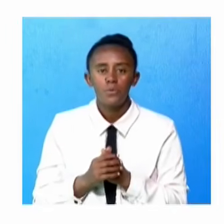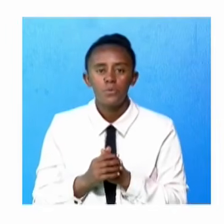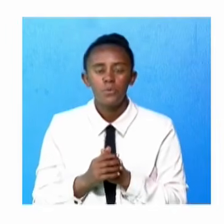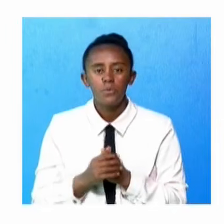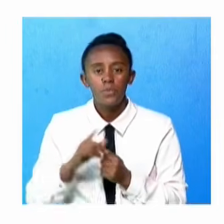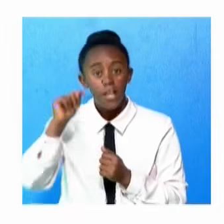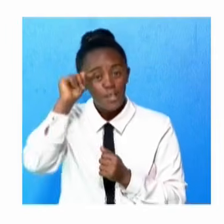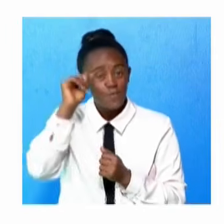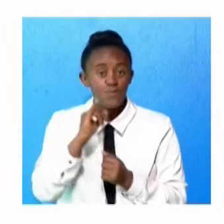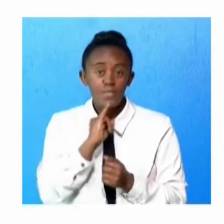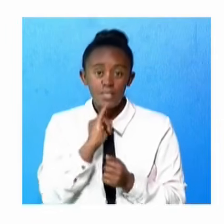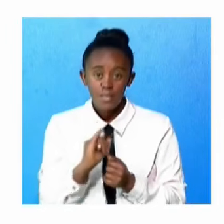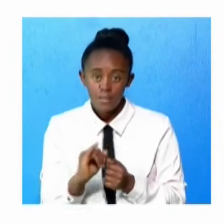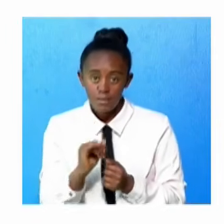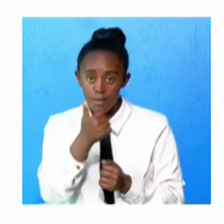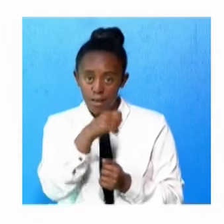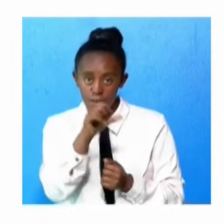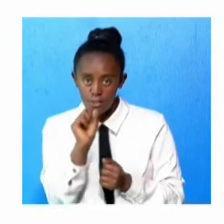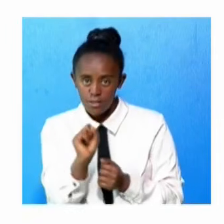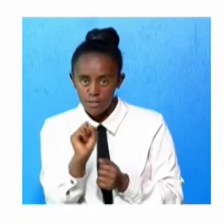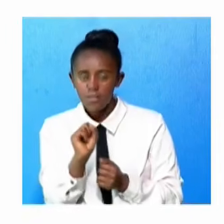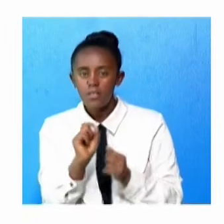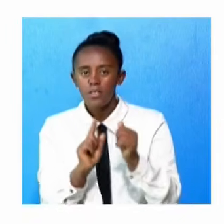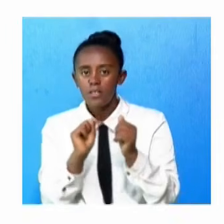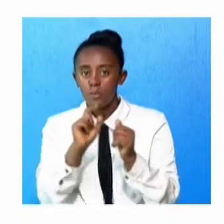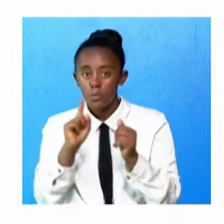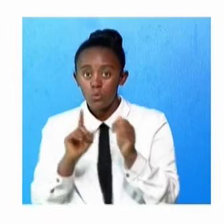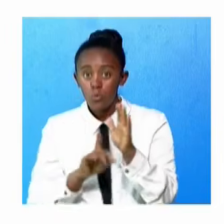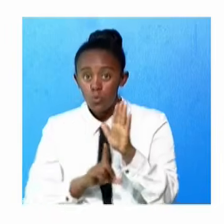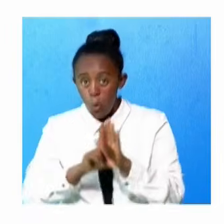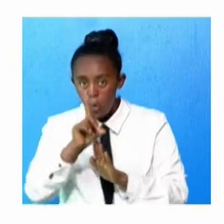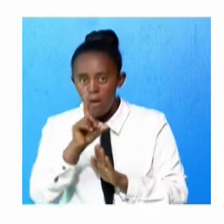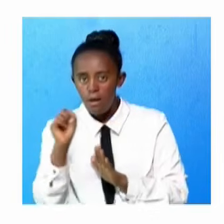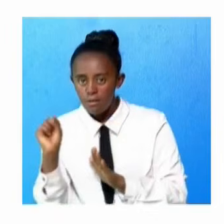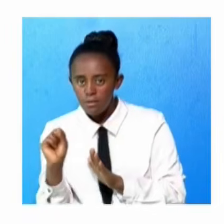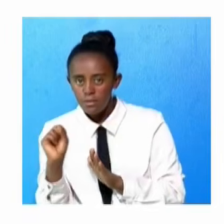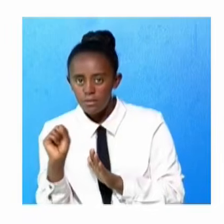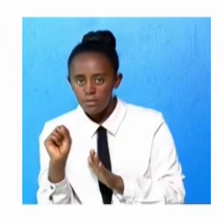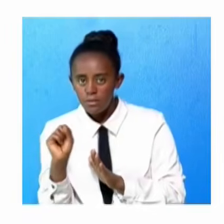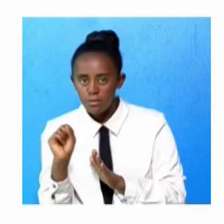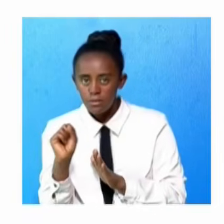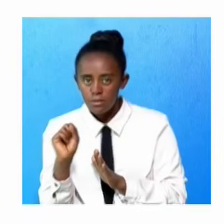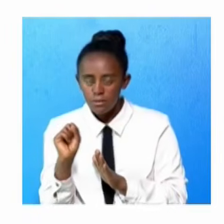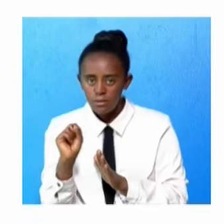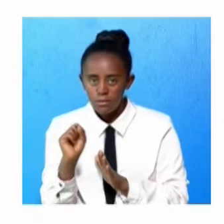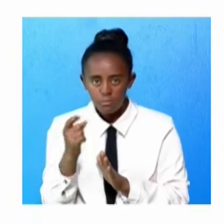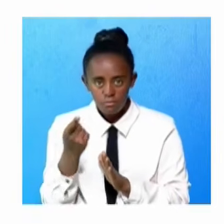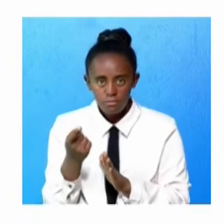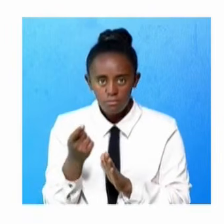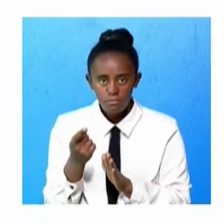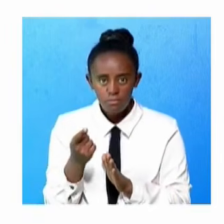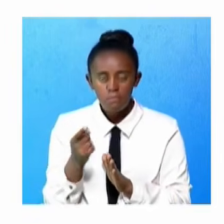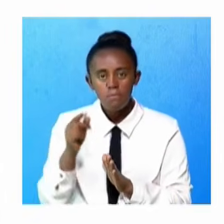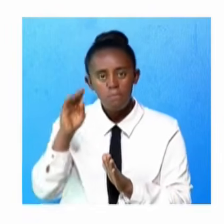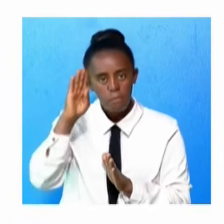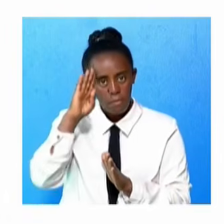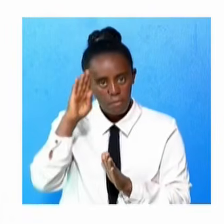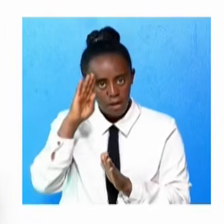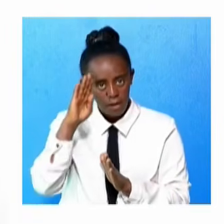is as tall as whom? You are welcome, Bakala. You